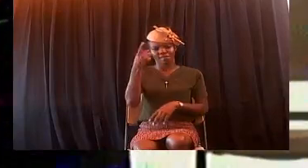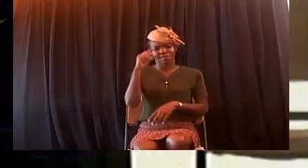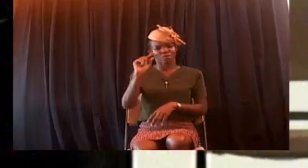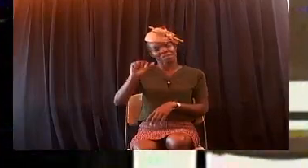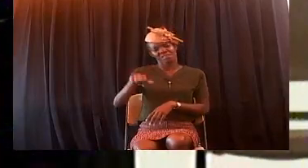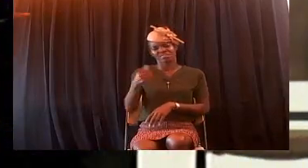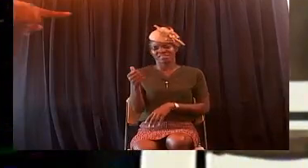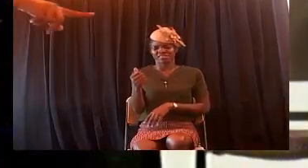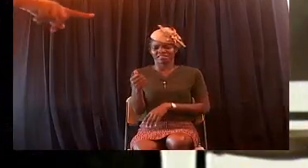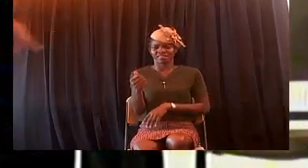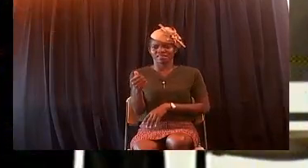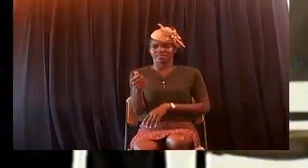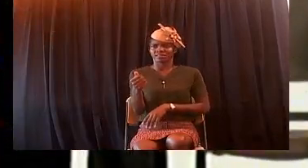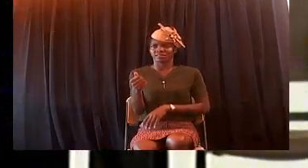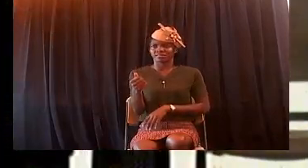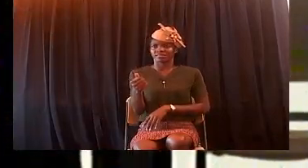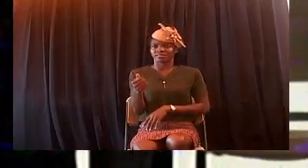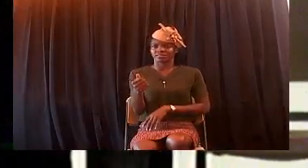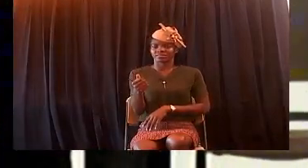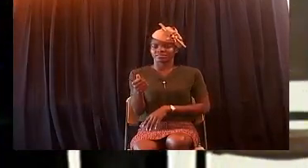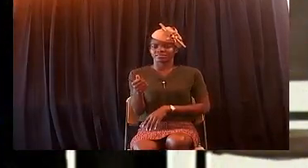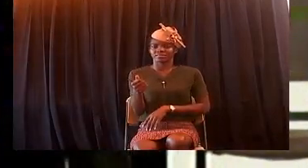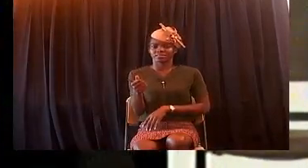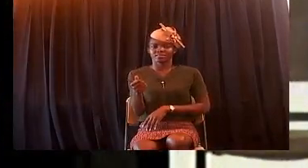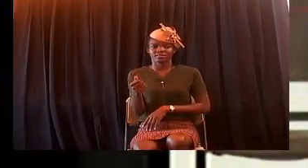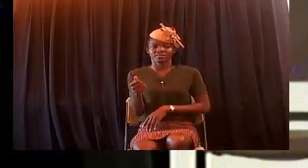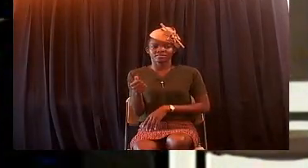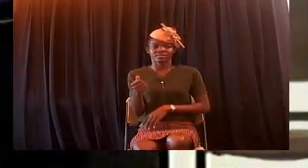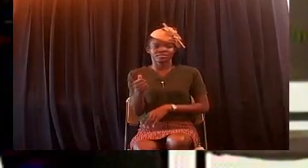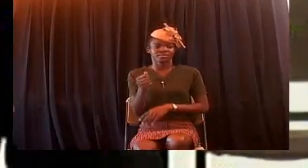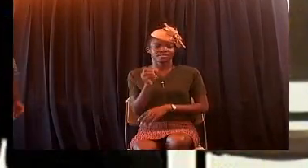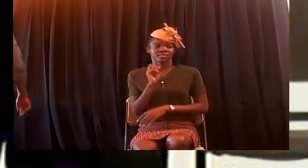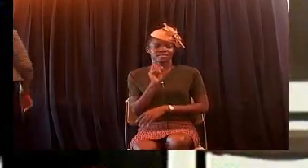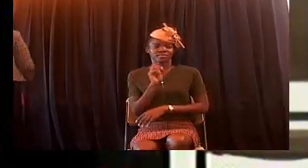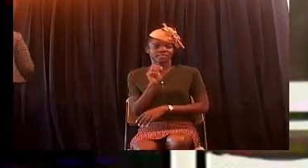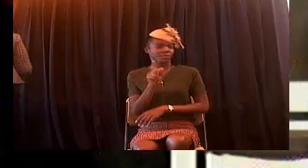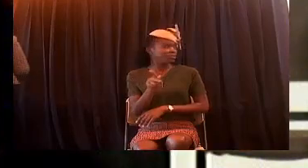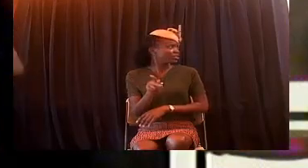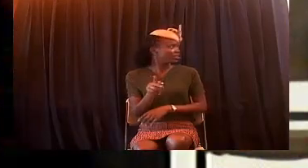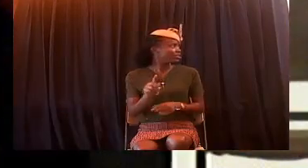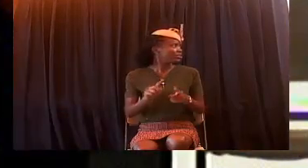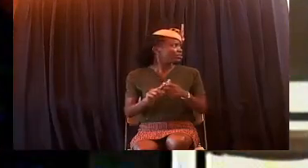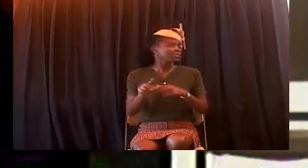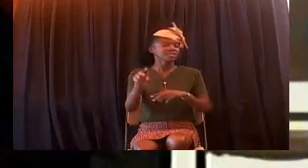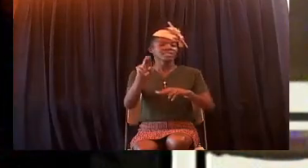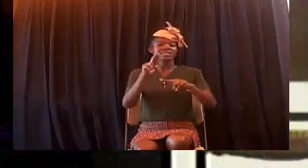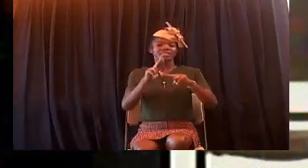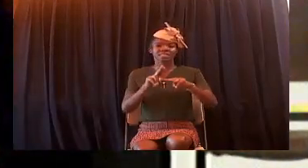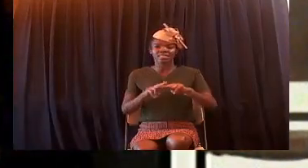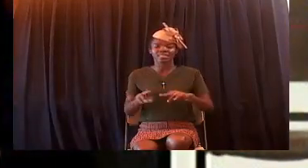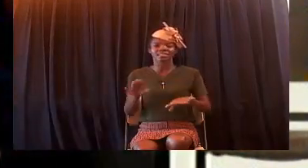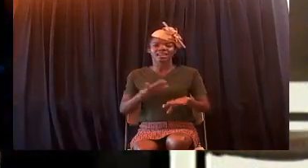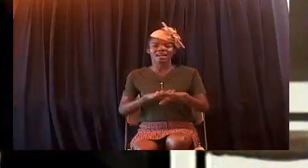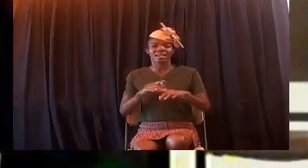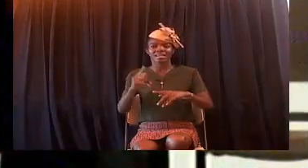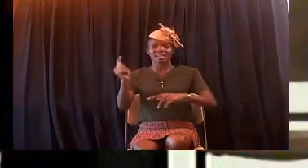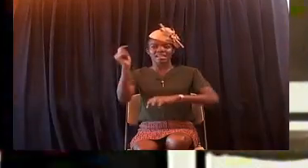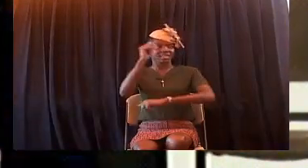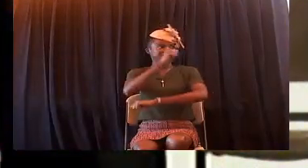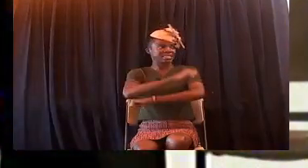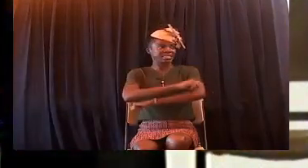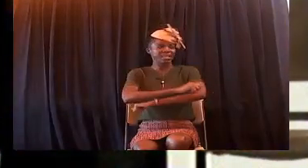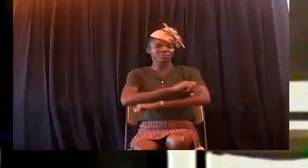privilege, another opportunity to sit at the table, to